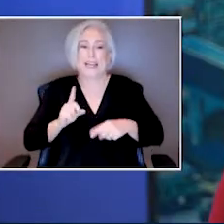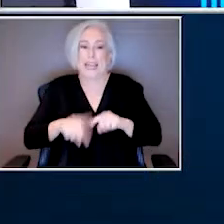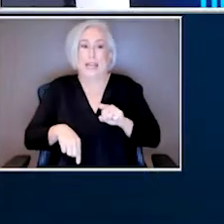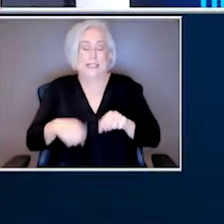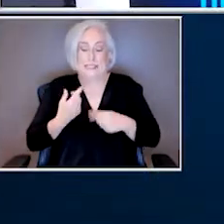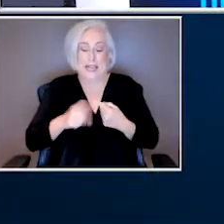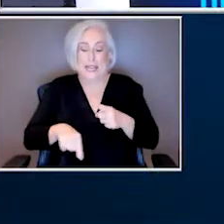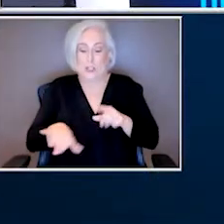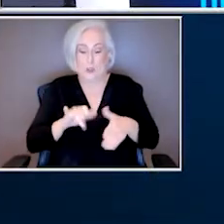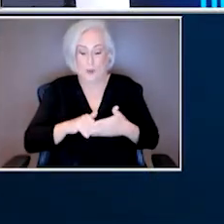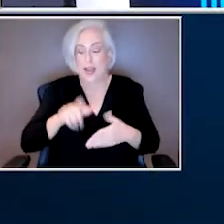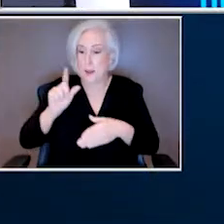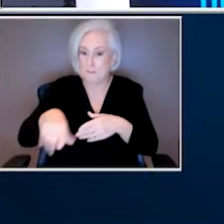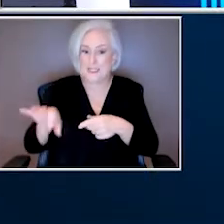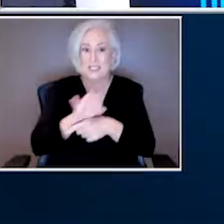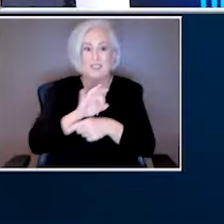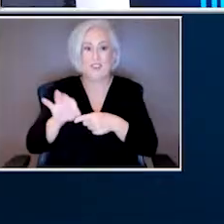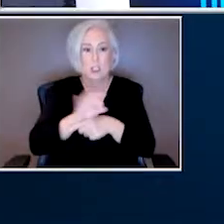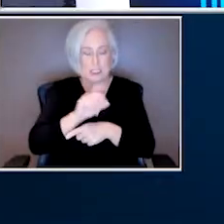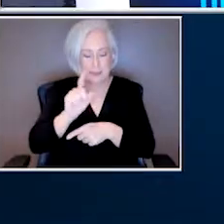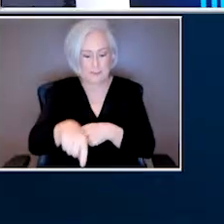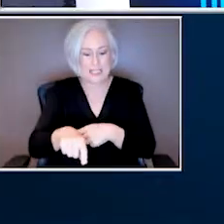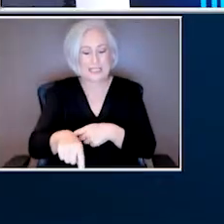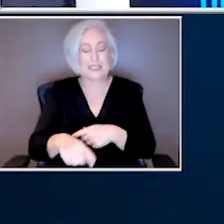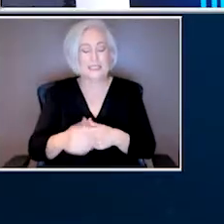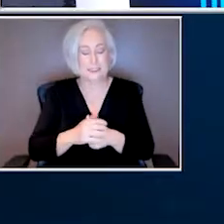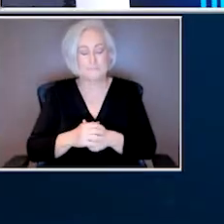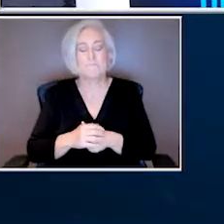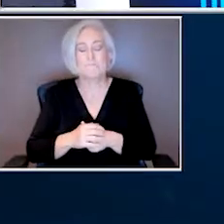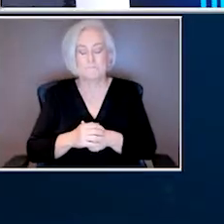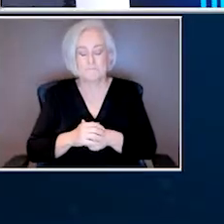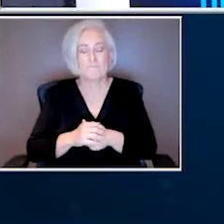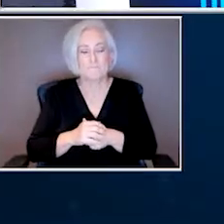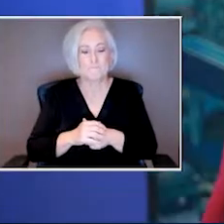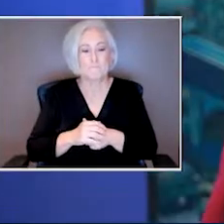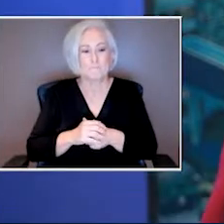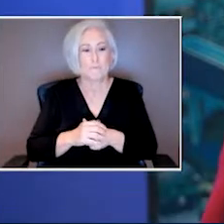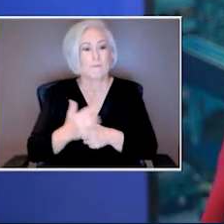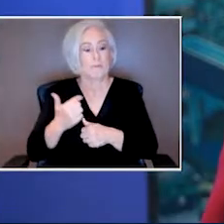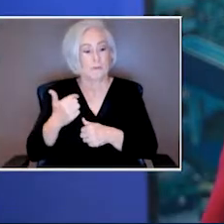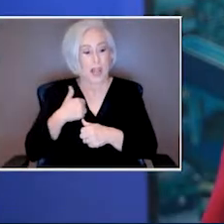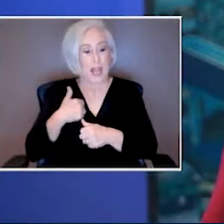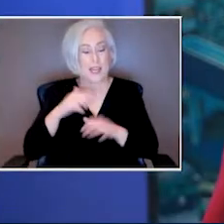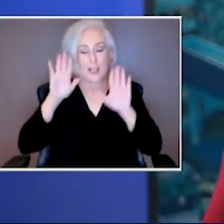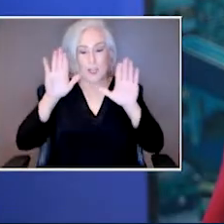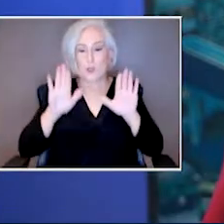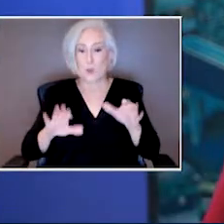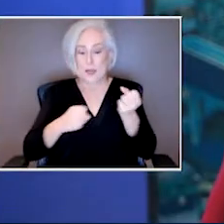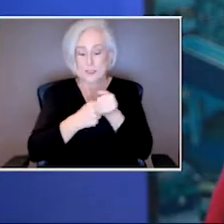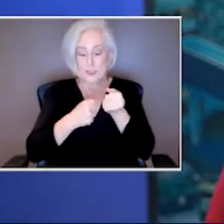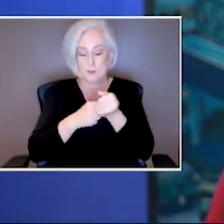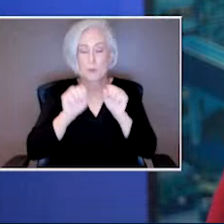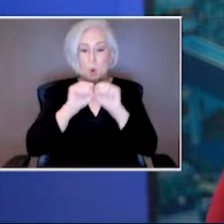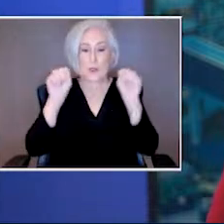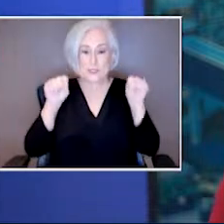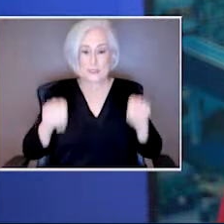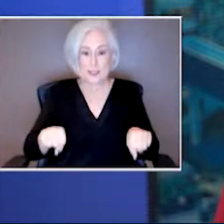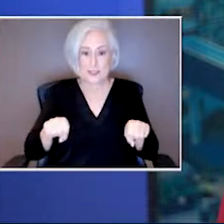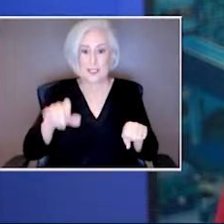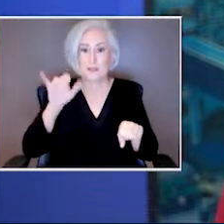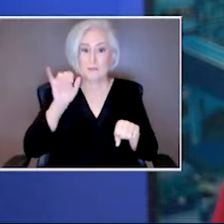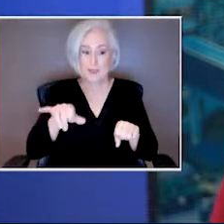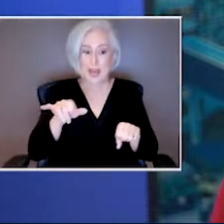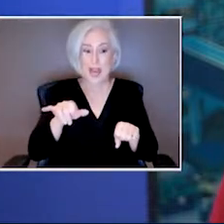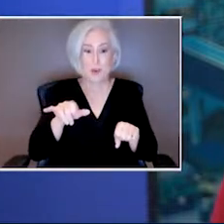function. You've got little kids. I had to function. Yeah. And so I had a great support system, which was also something that not